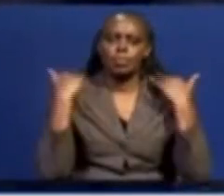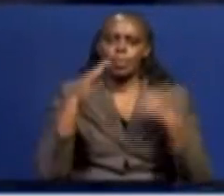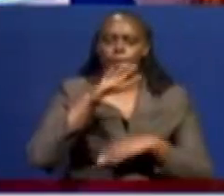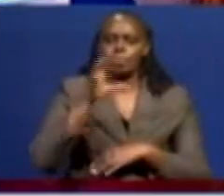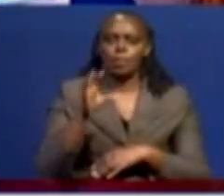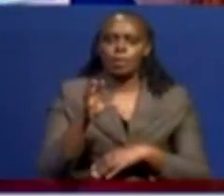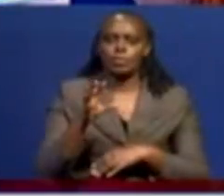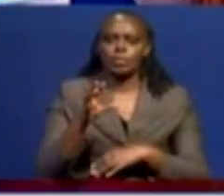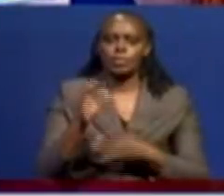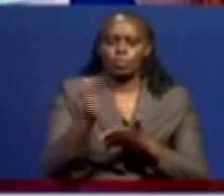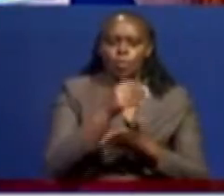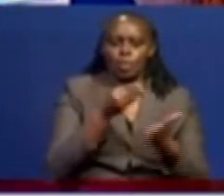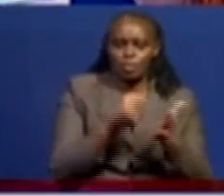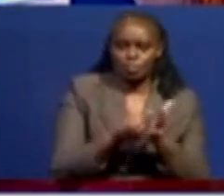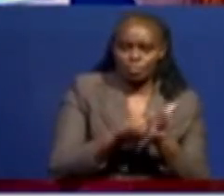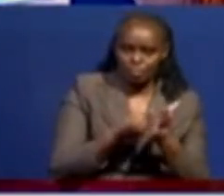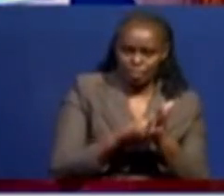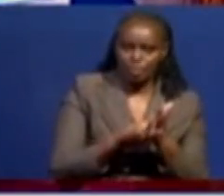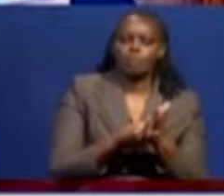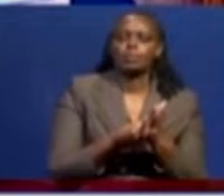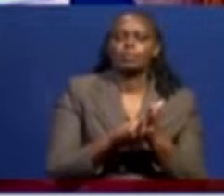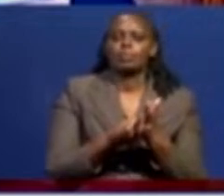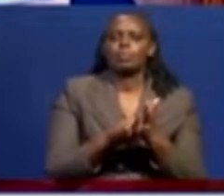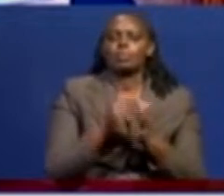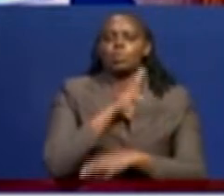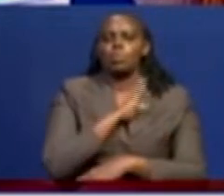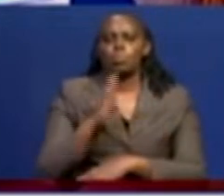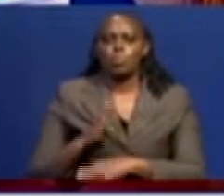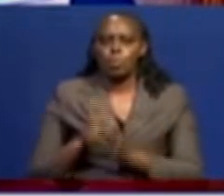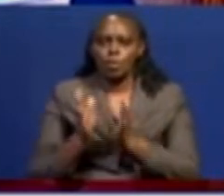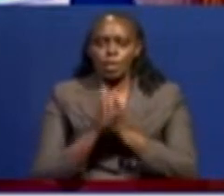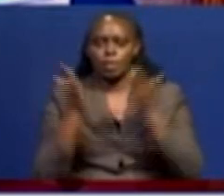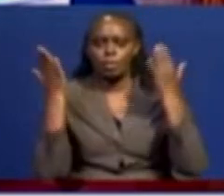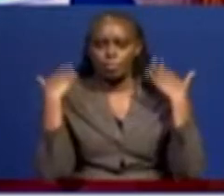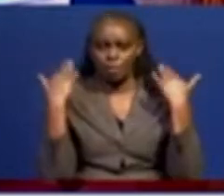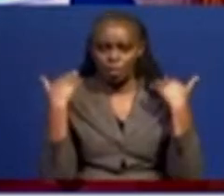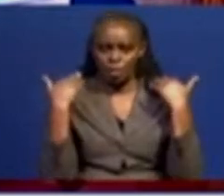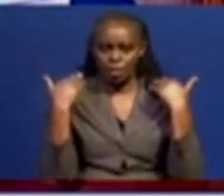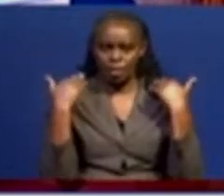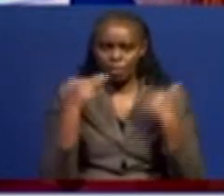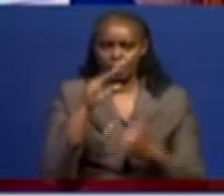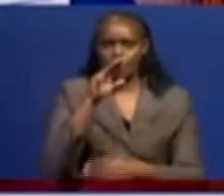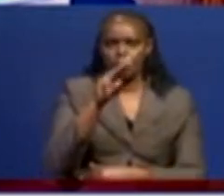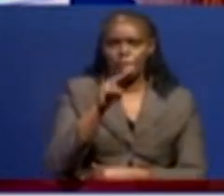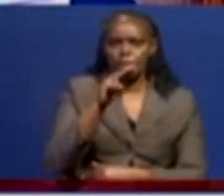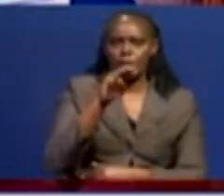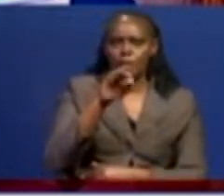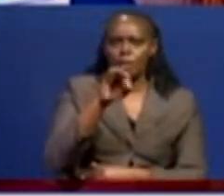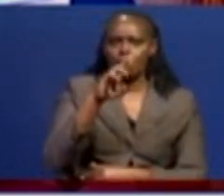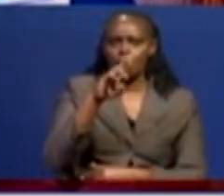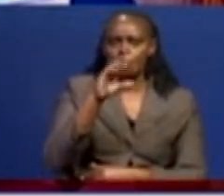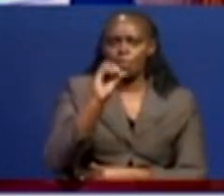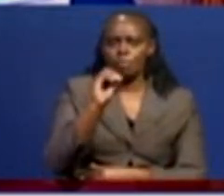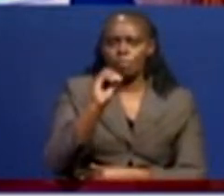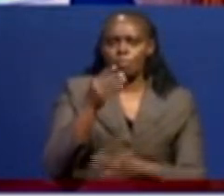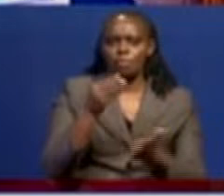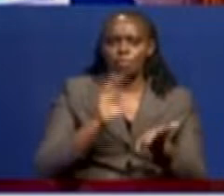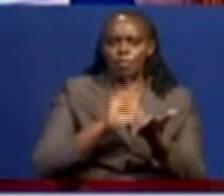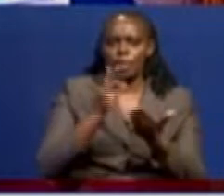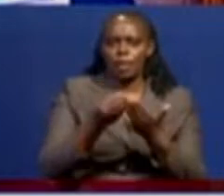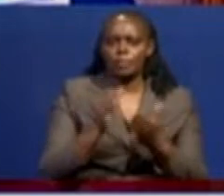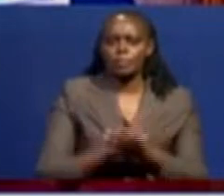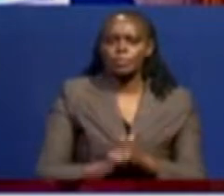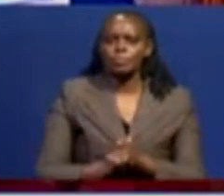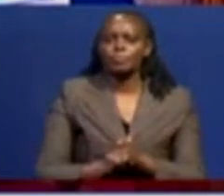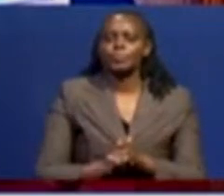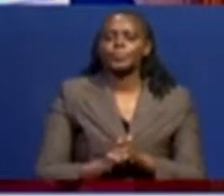chairpersons of Meru County Revenue and Board and Meru Microfinance. But before we go